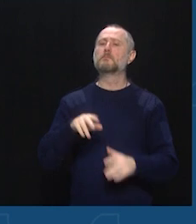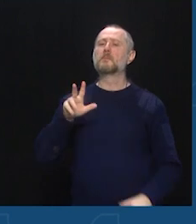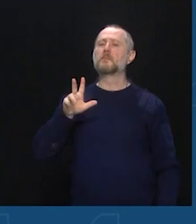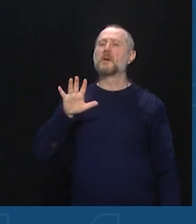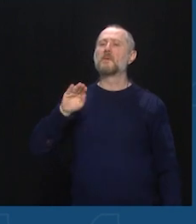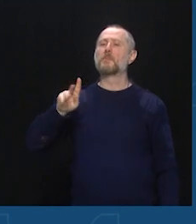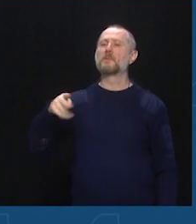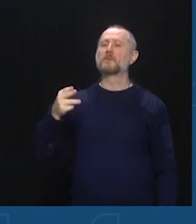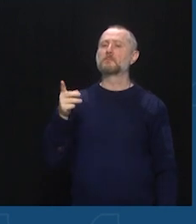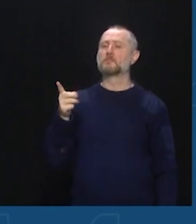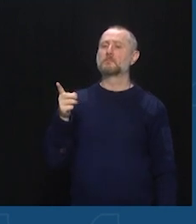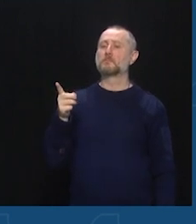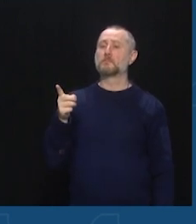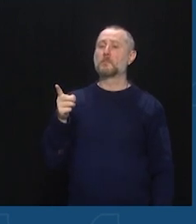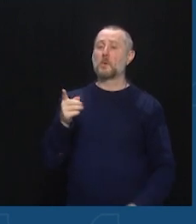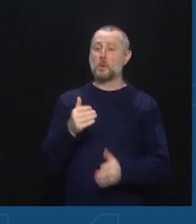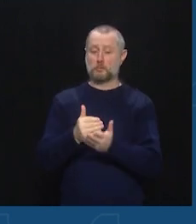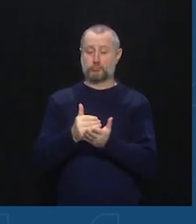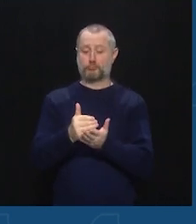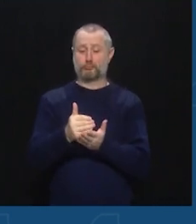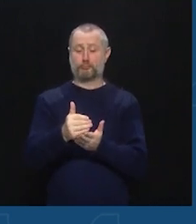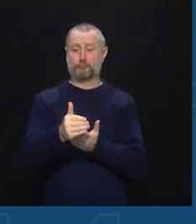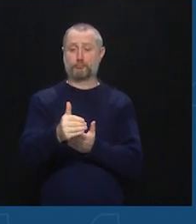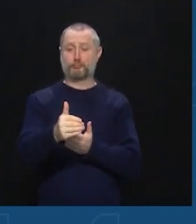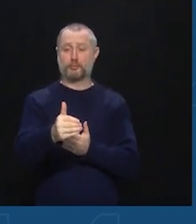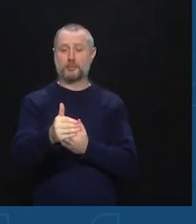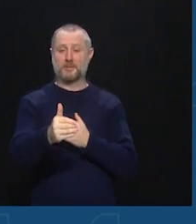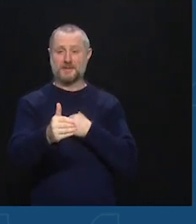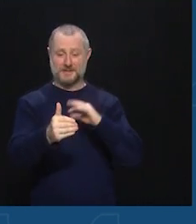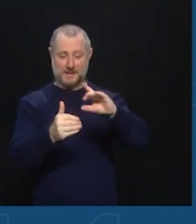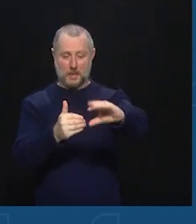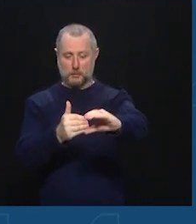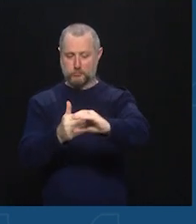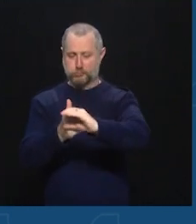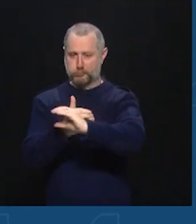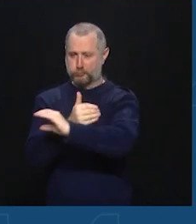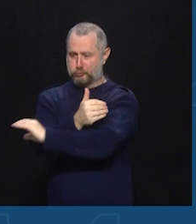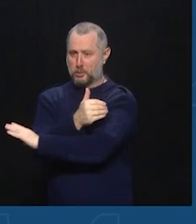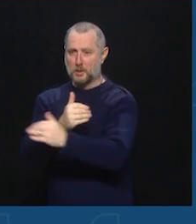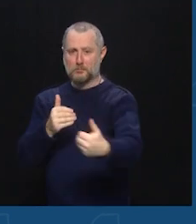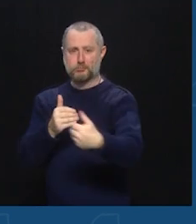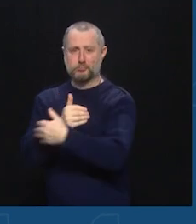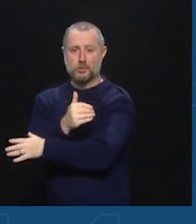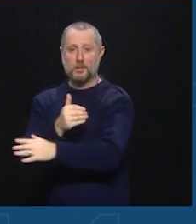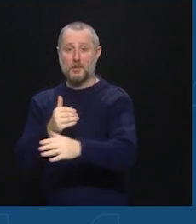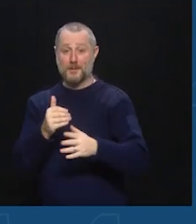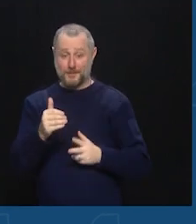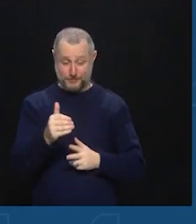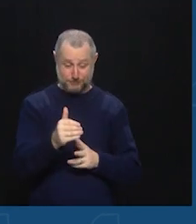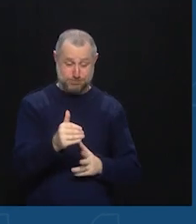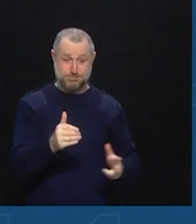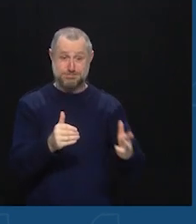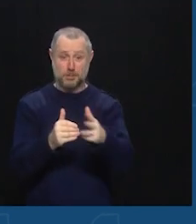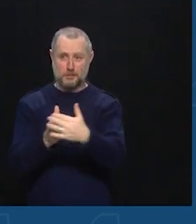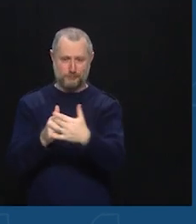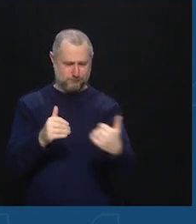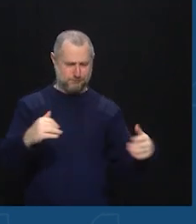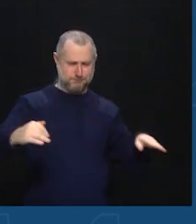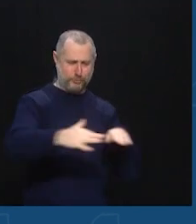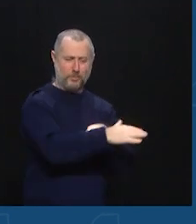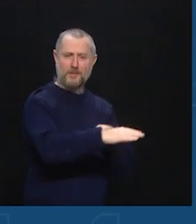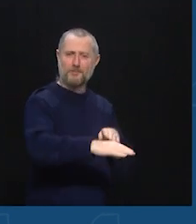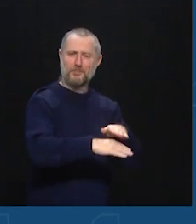is a hazardous condition. Snow, ice. You're not going to beat a plow. No way, no